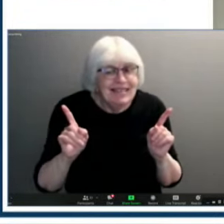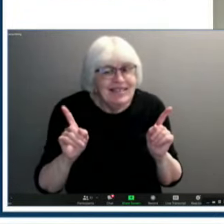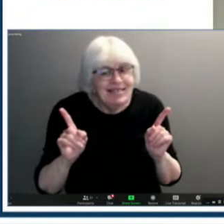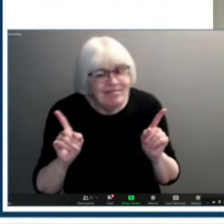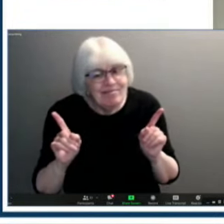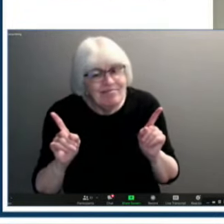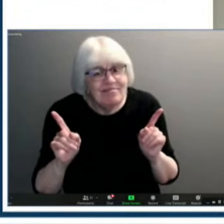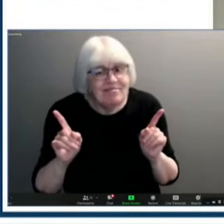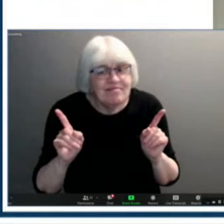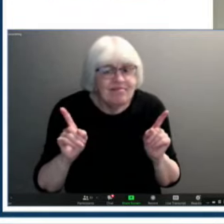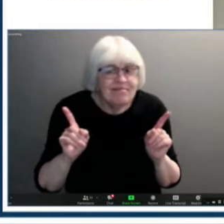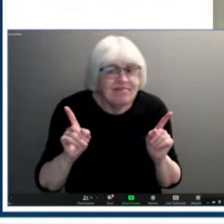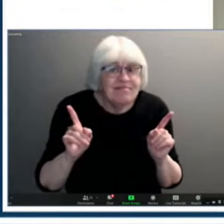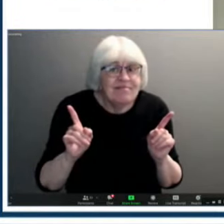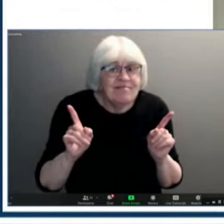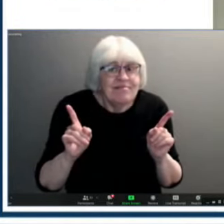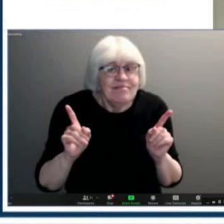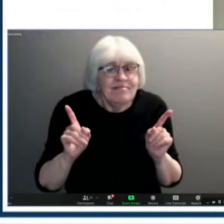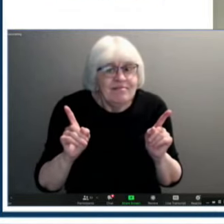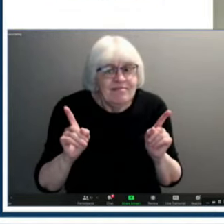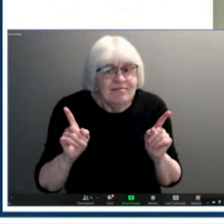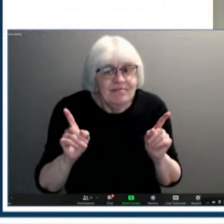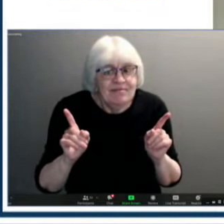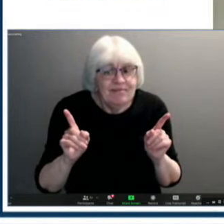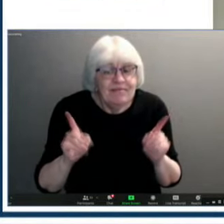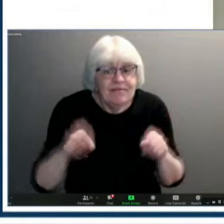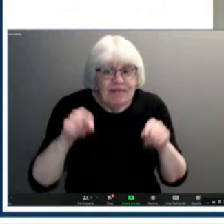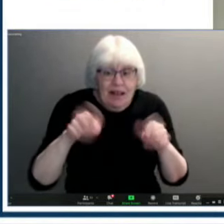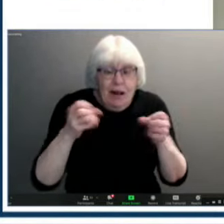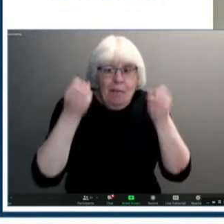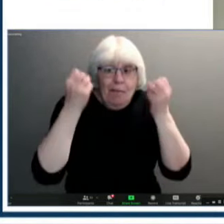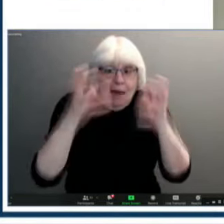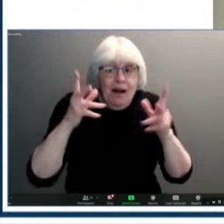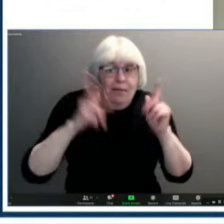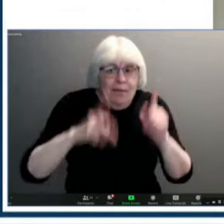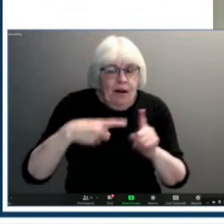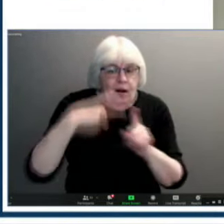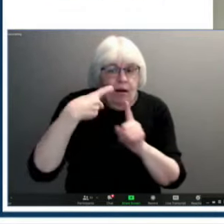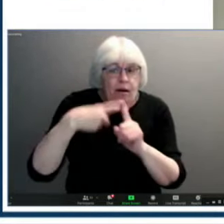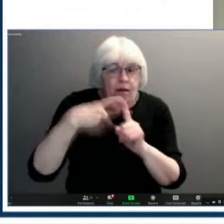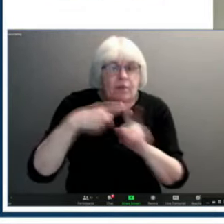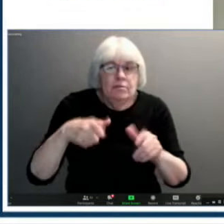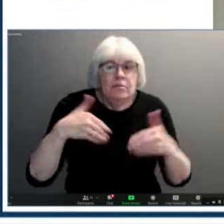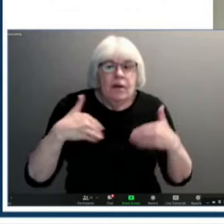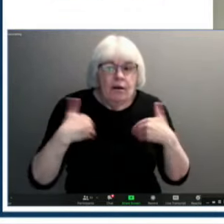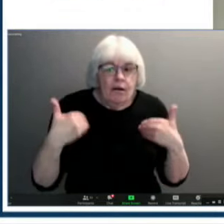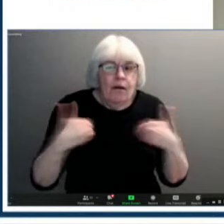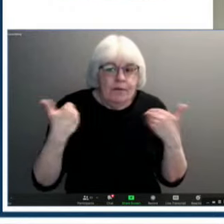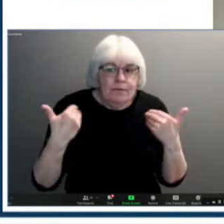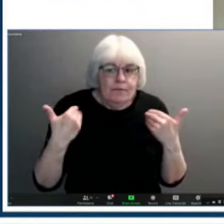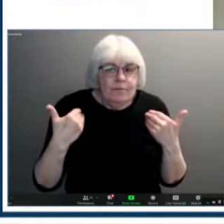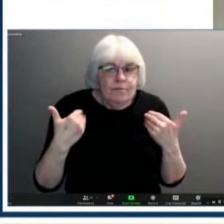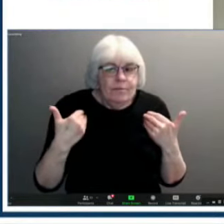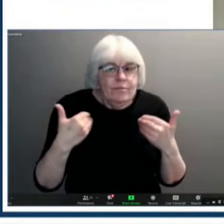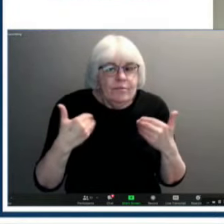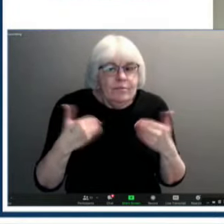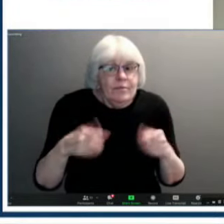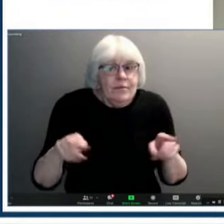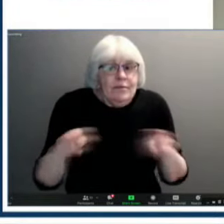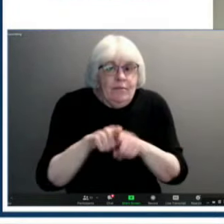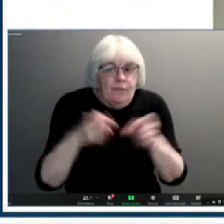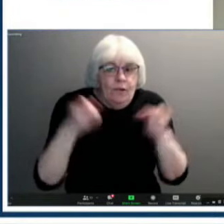many of our cases have been in younger people, but also our very high vaccination status. That